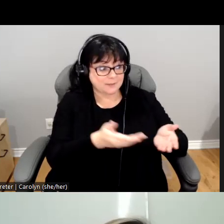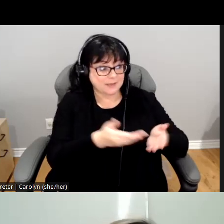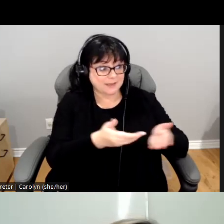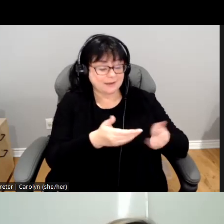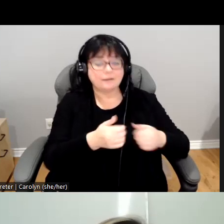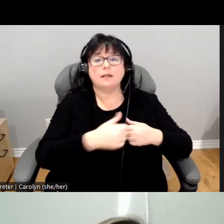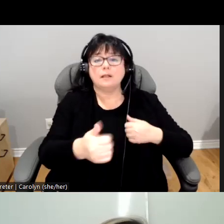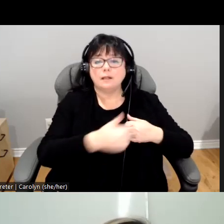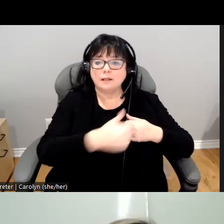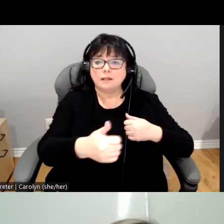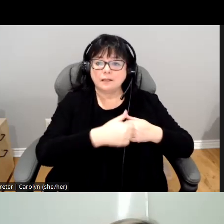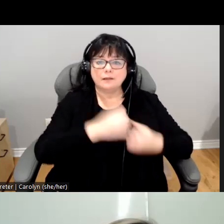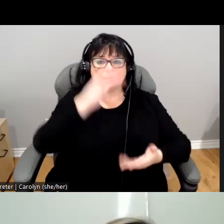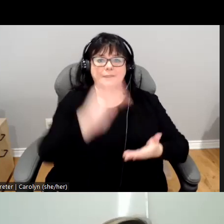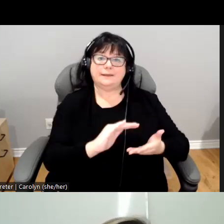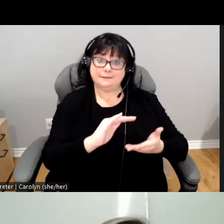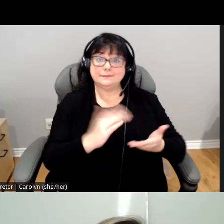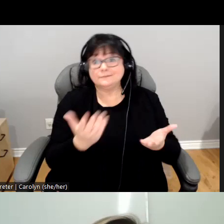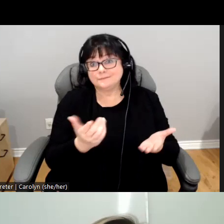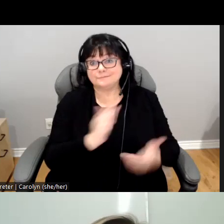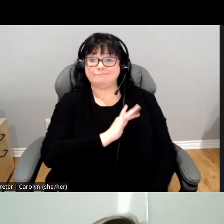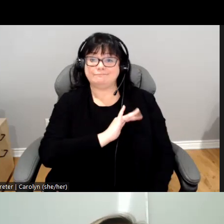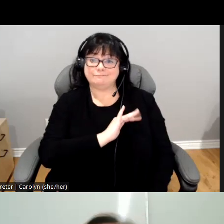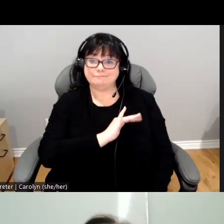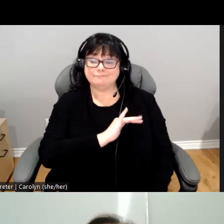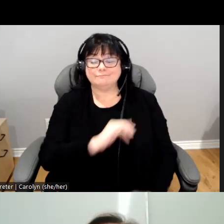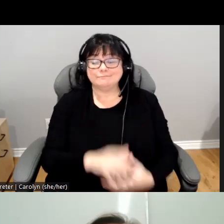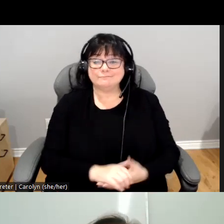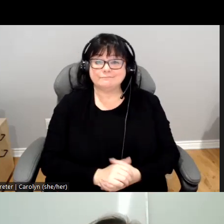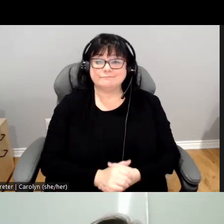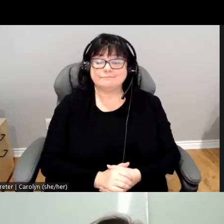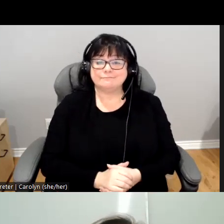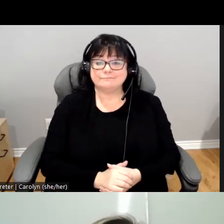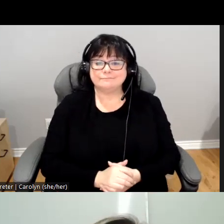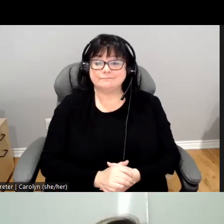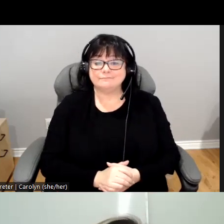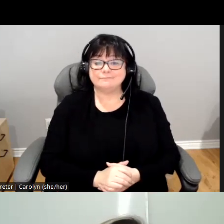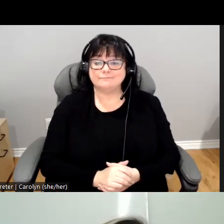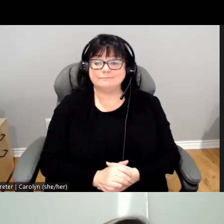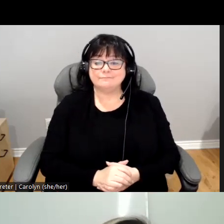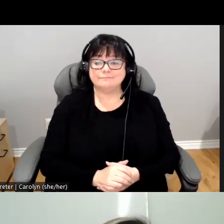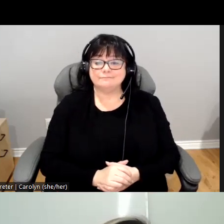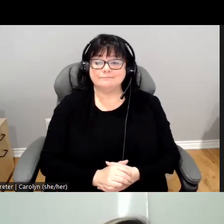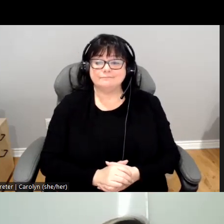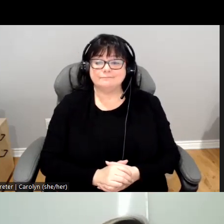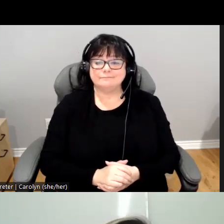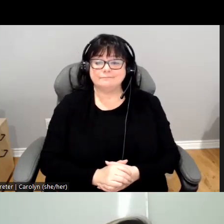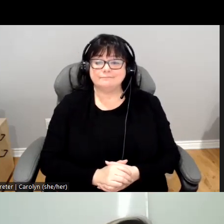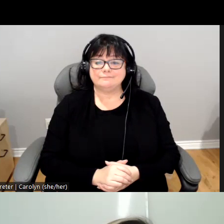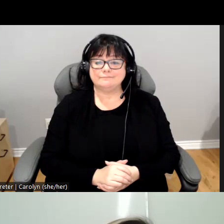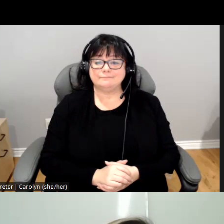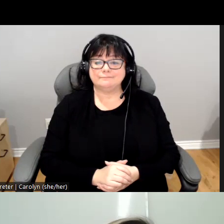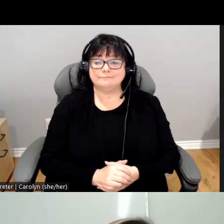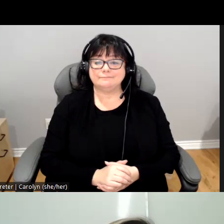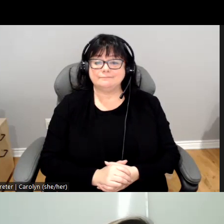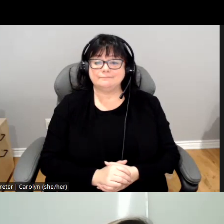number of times they have to have the person come out. So that's been really helpful, I think. One of the things that the instructors,